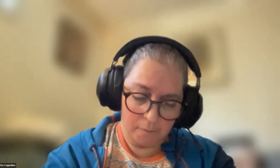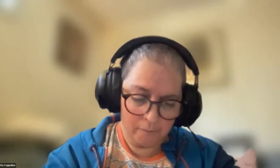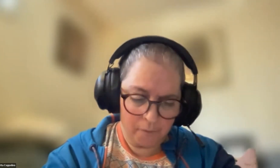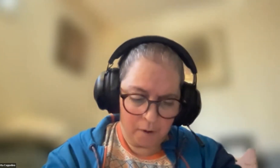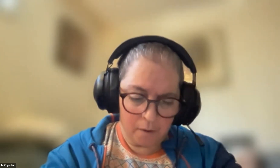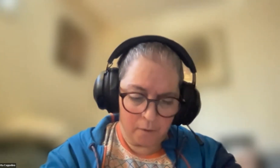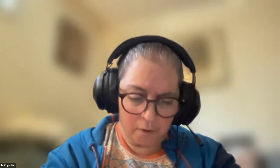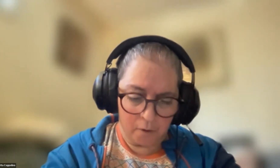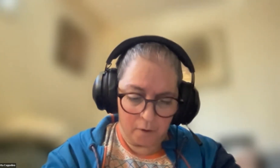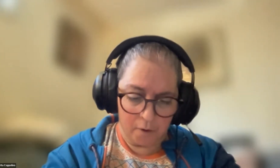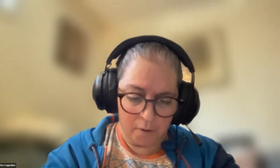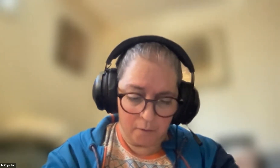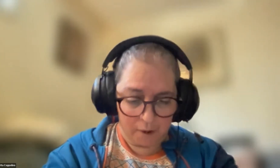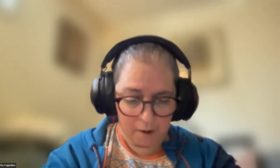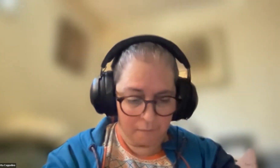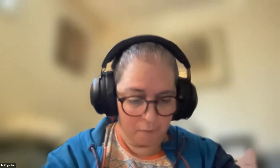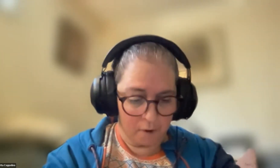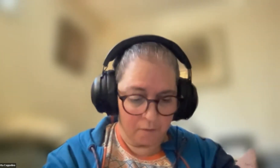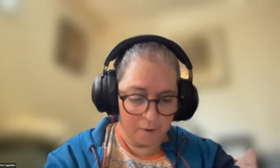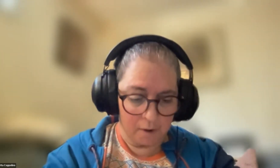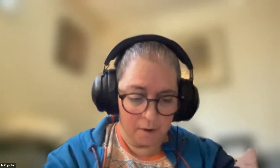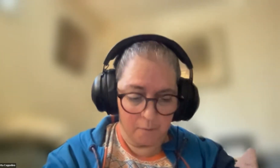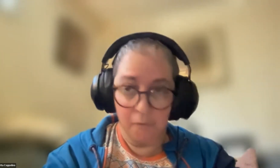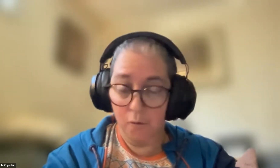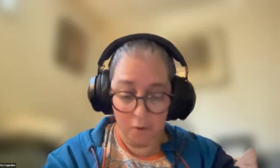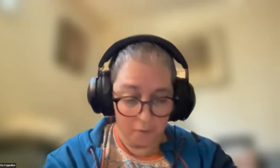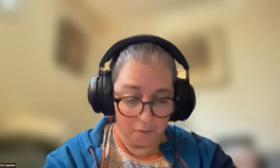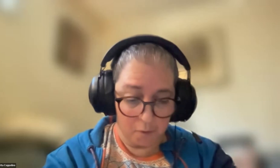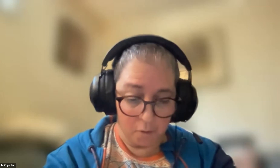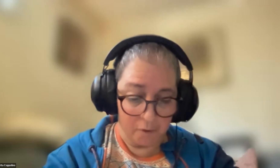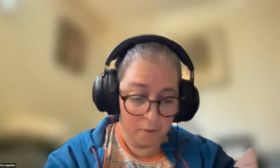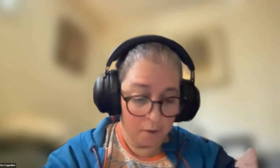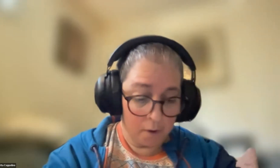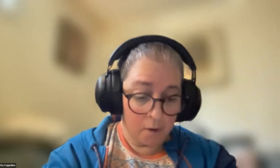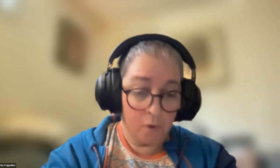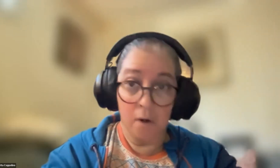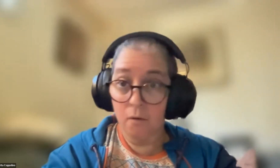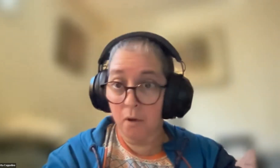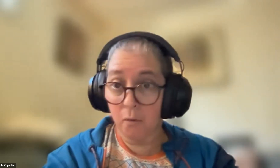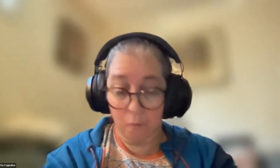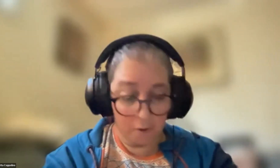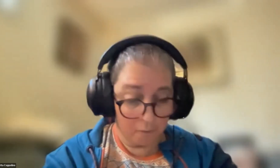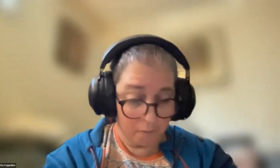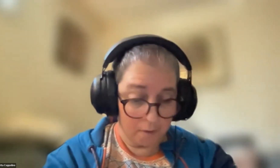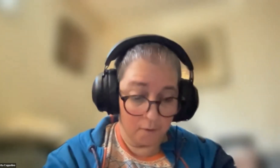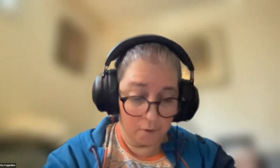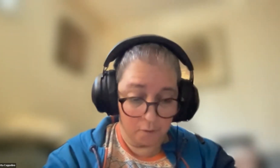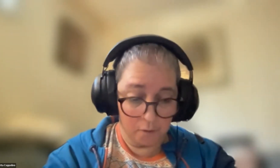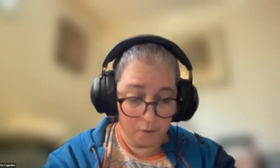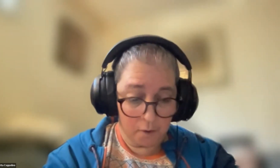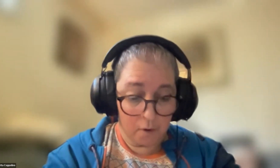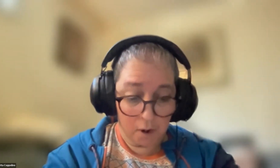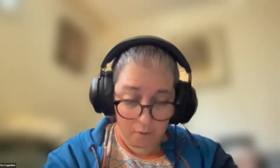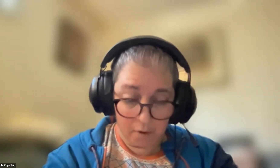Tasmania, though only there for less than a year before moving to Melbourne when she was 12 years